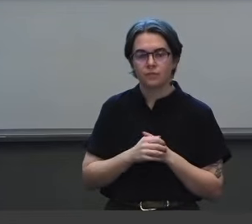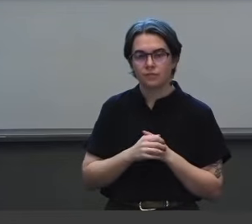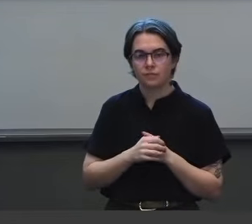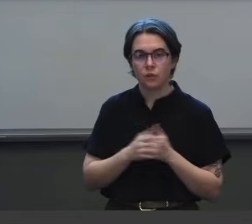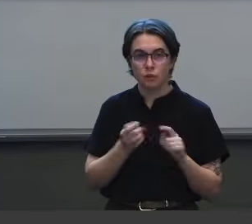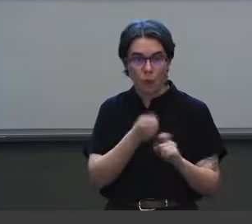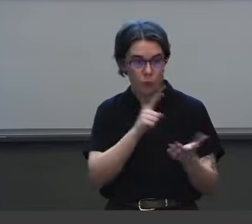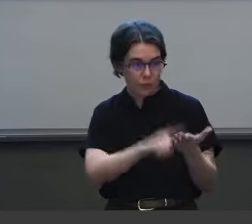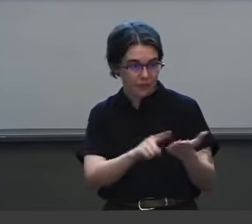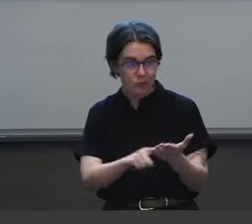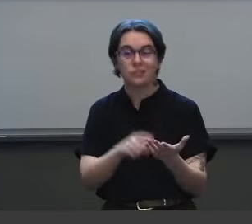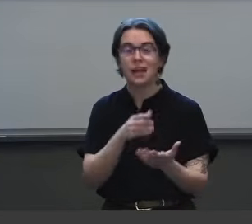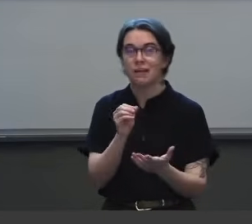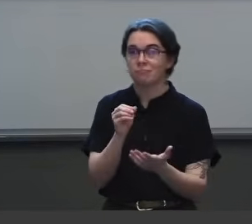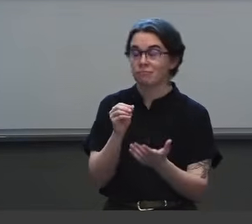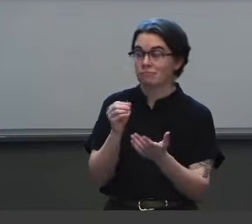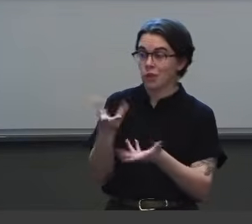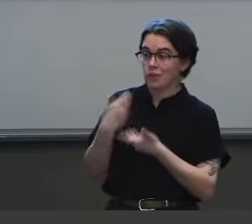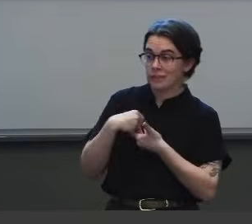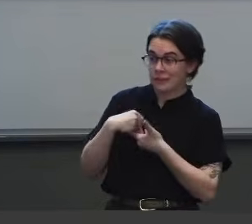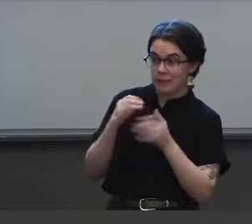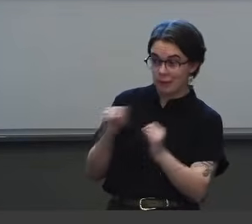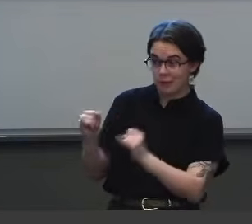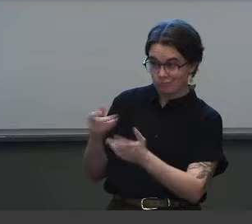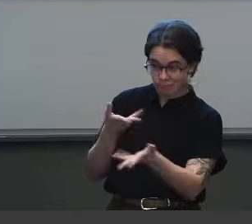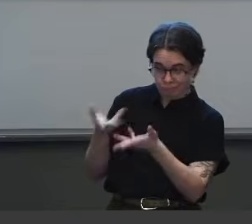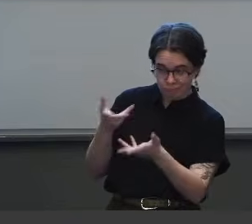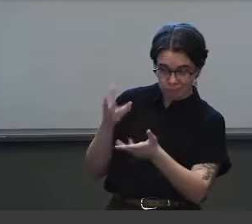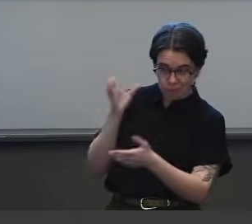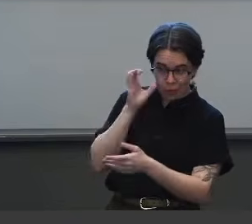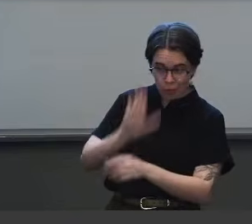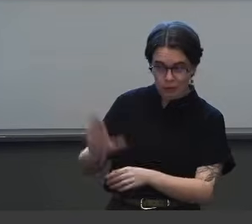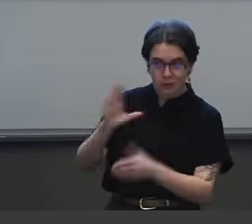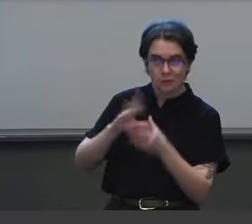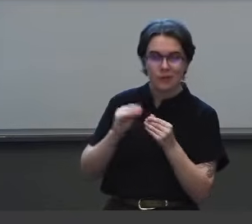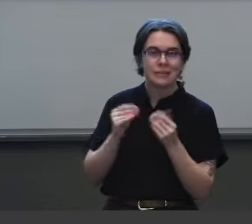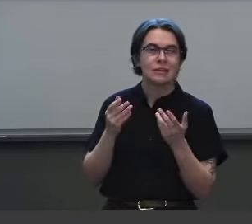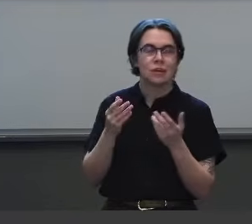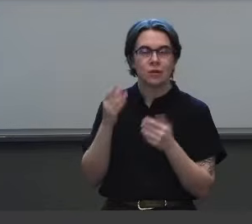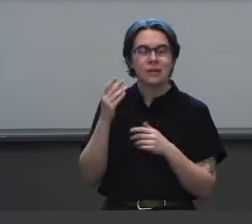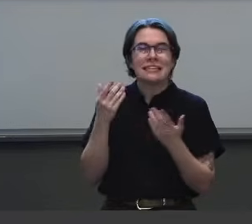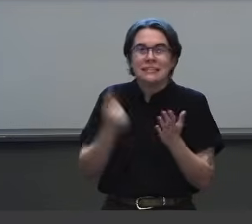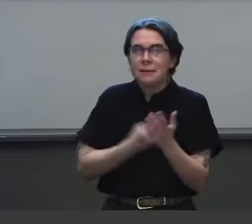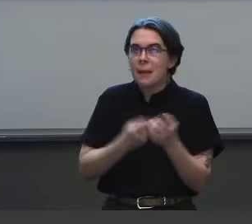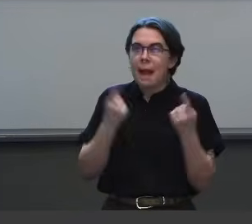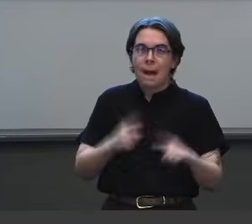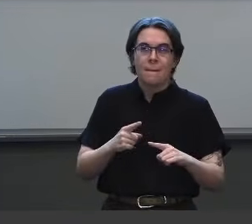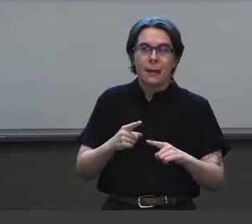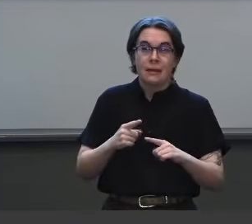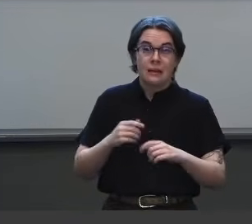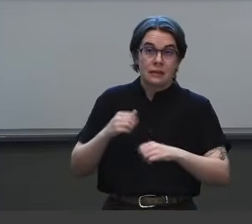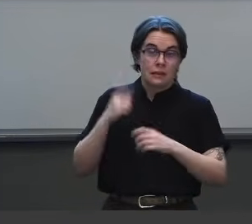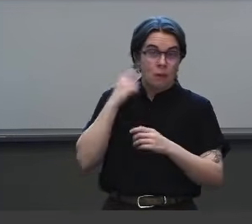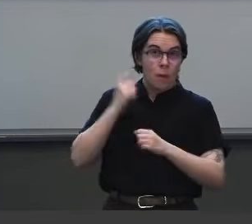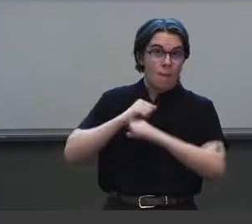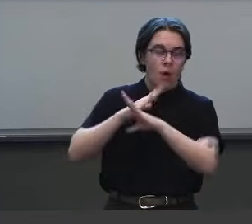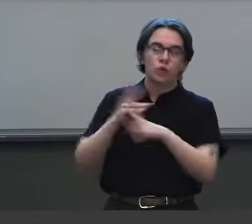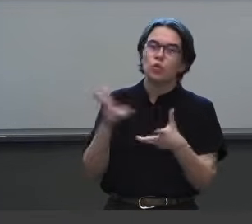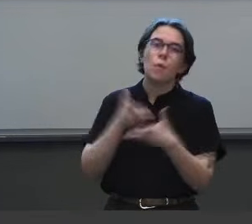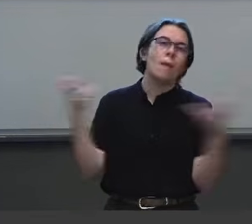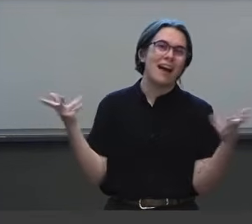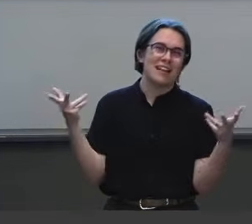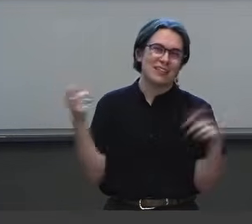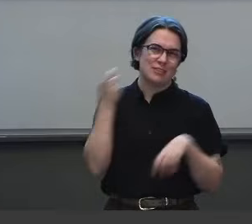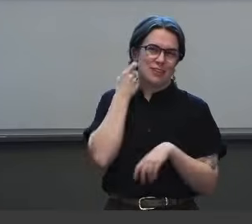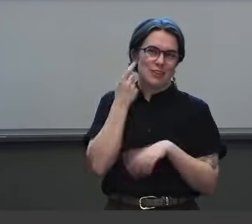with autistic individuals. So some of them block too much. So this is obviously a safety concern. We just saw a